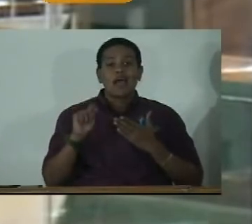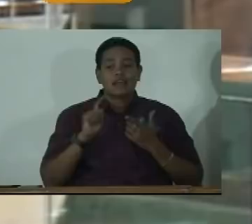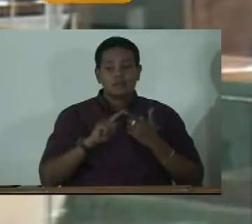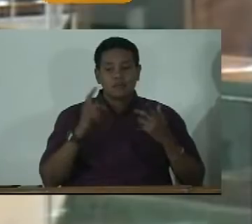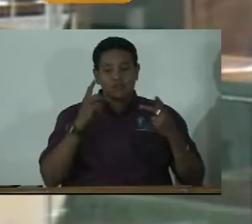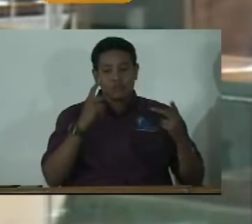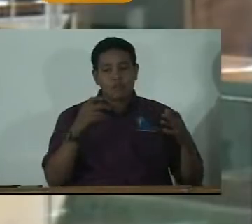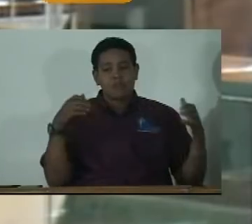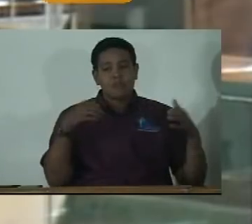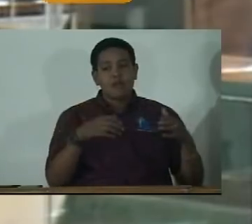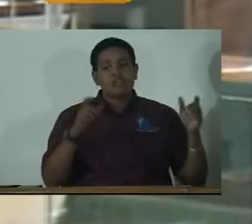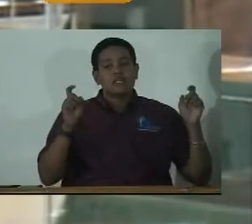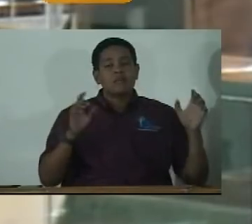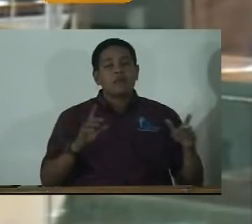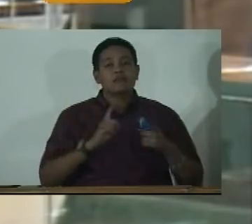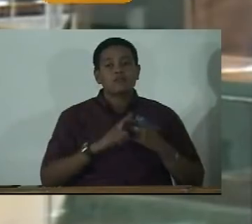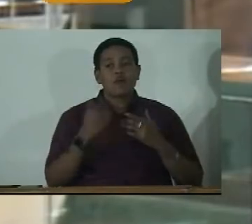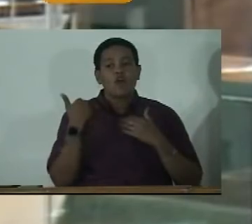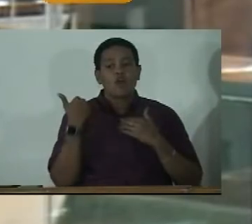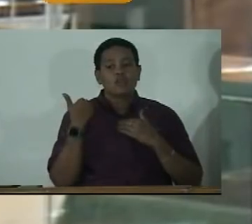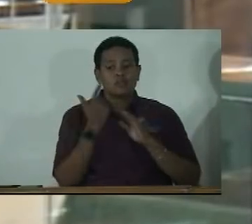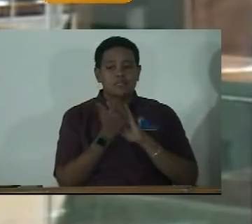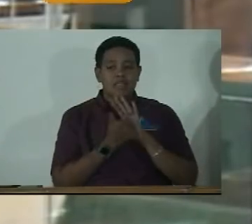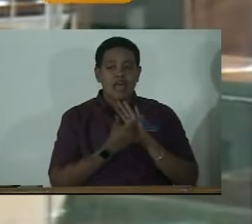Bodies Management and Accountability Act.